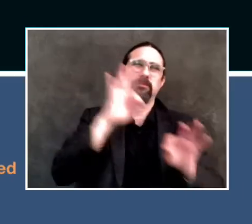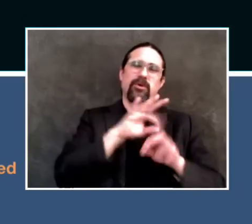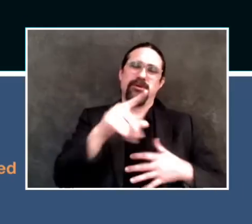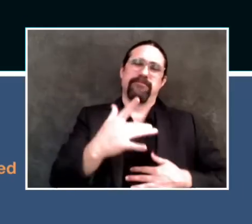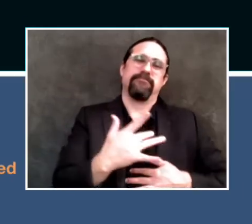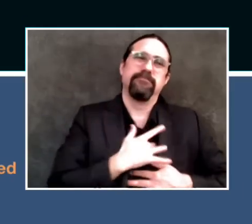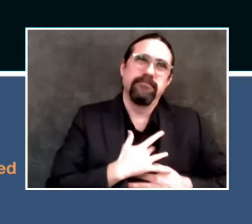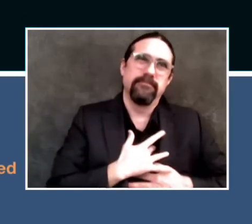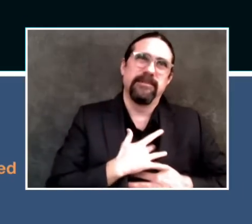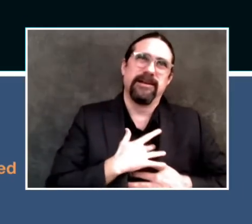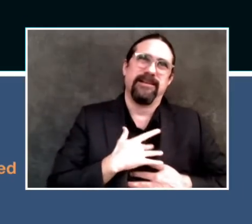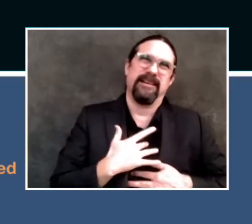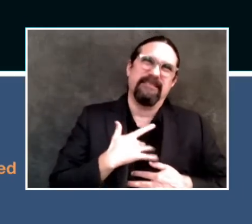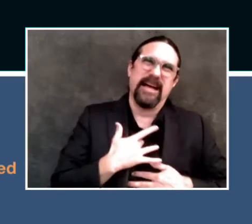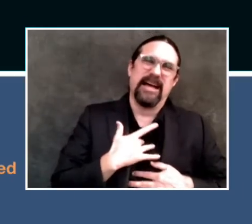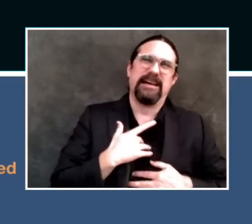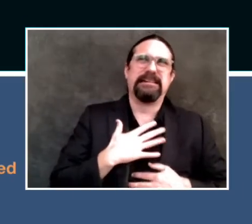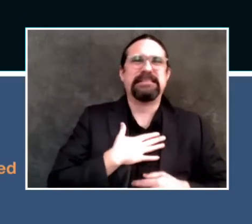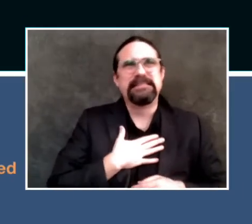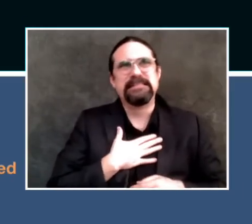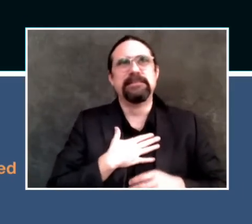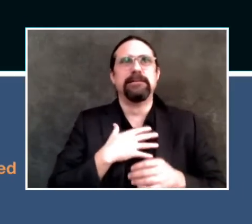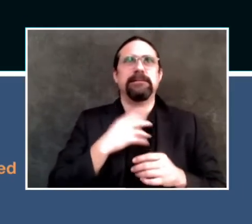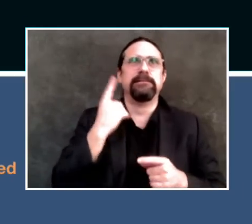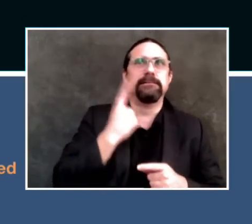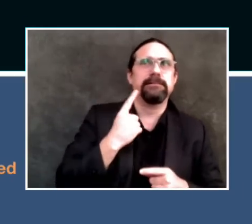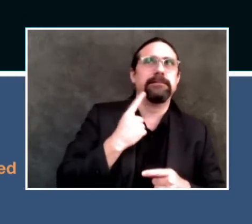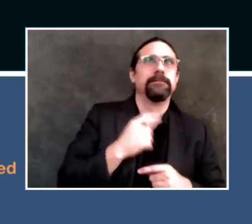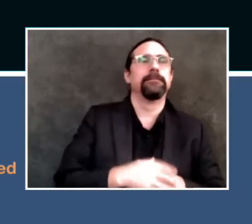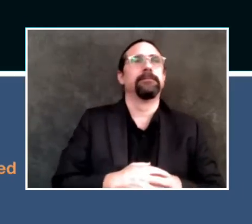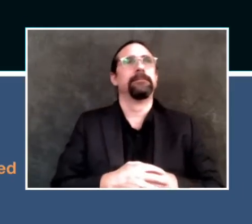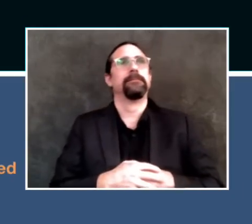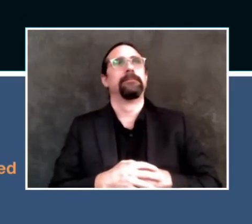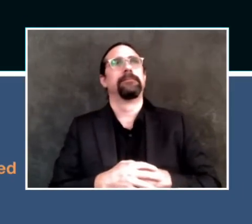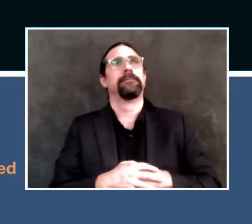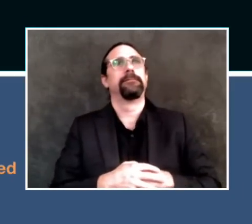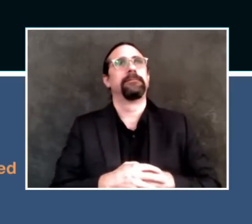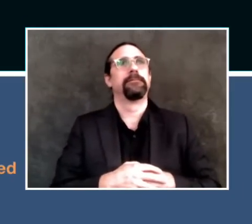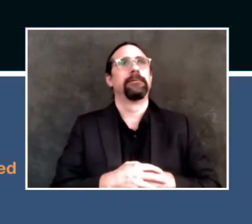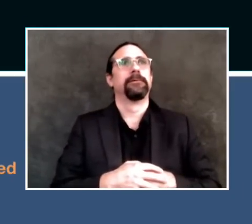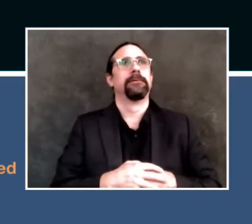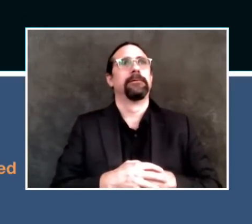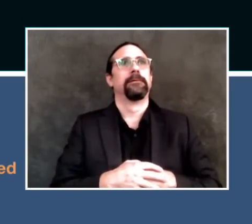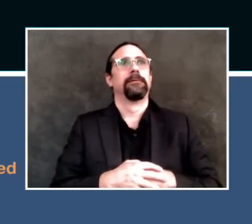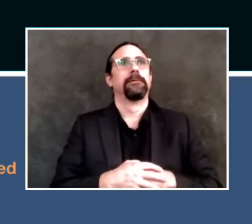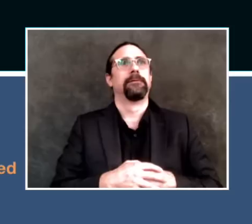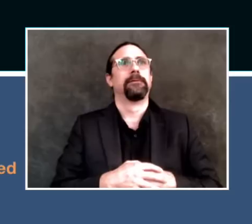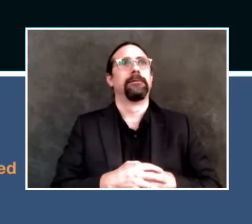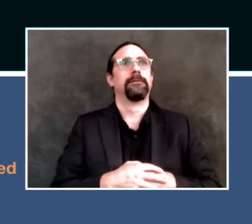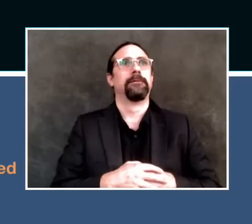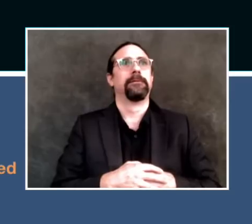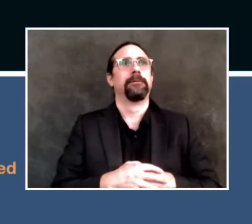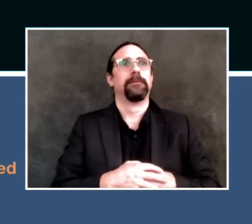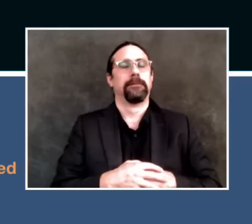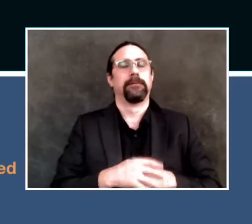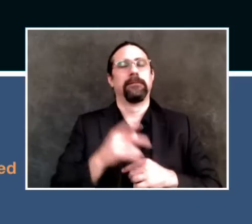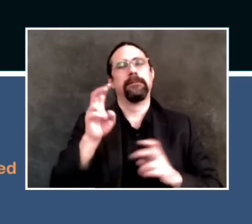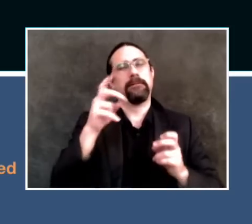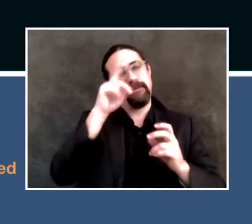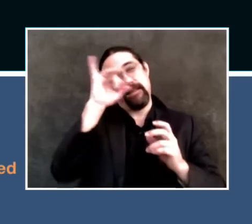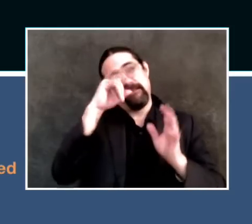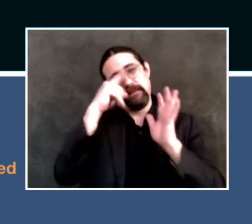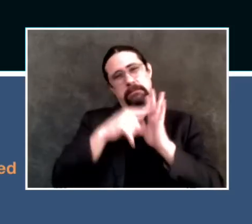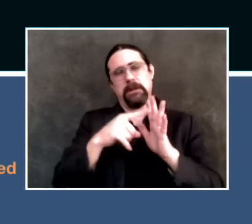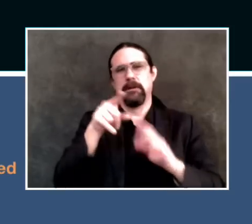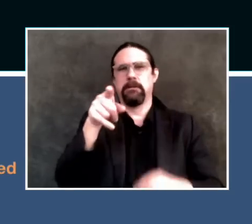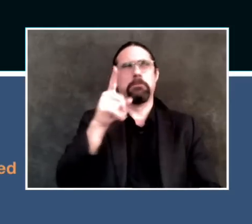a vengeance. That does not have to happen. But God forbid it ever did happen, then restrictions go back on, and in fact,